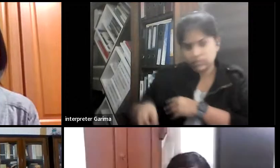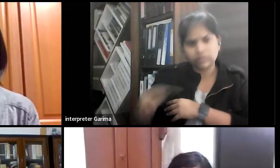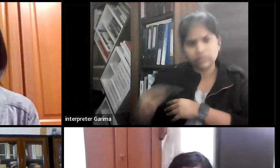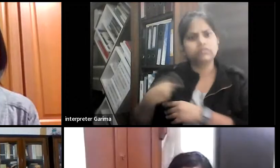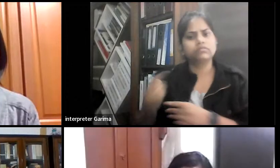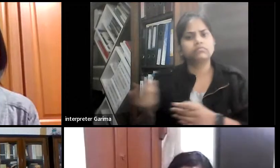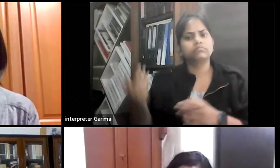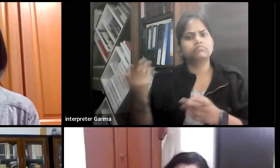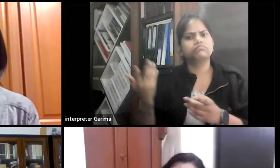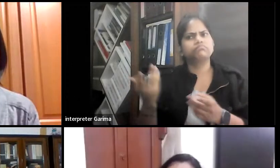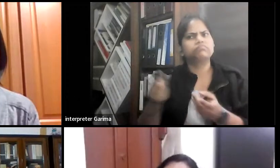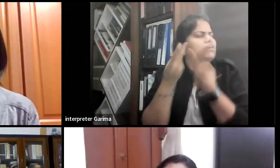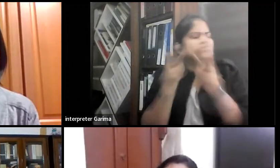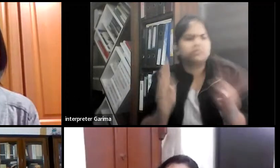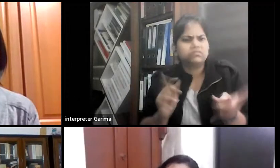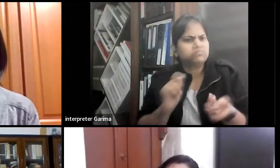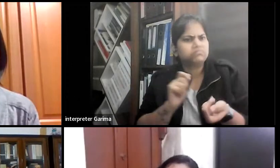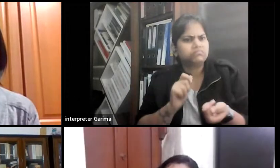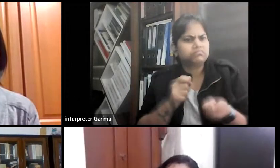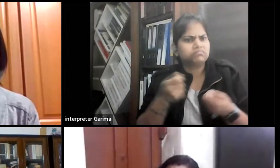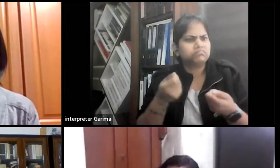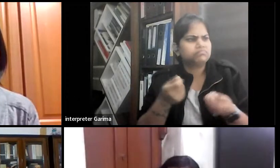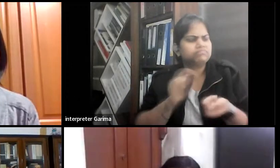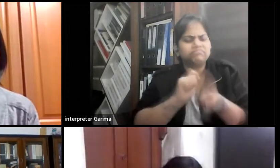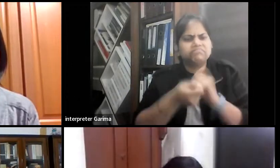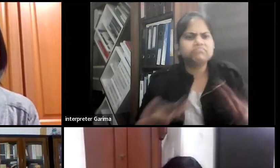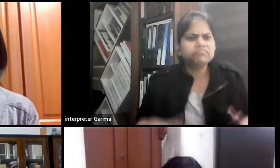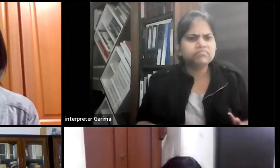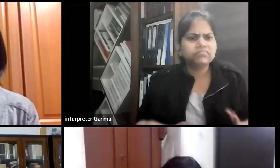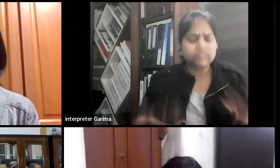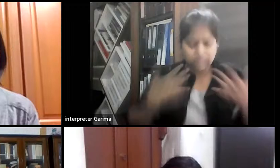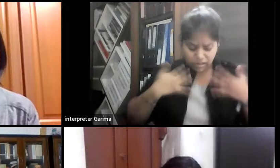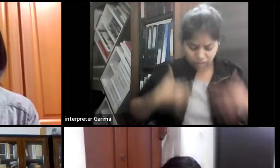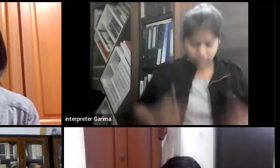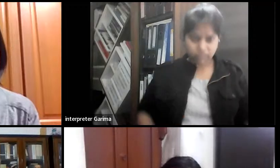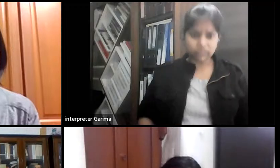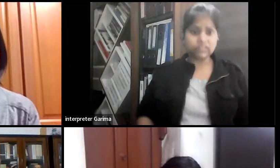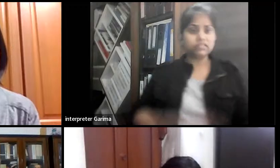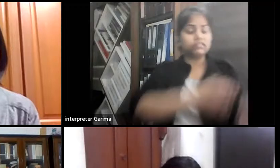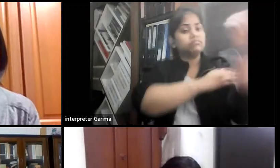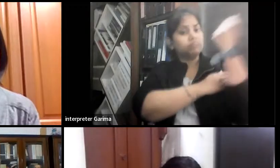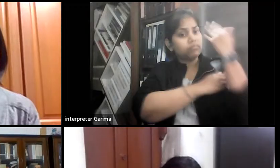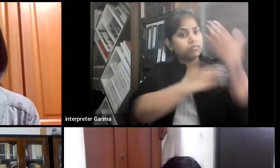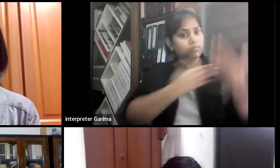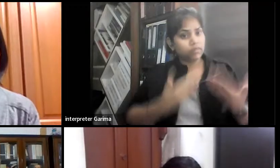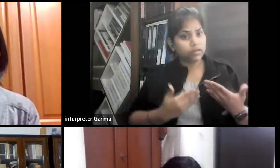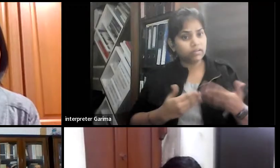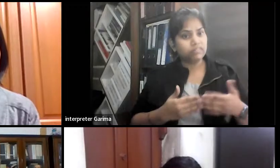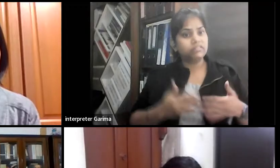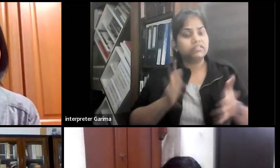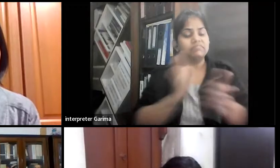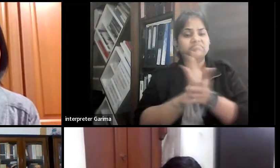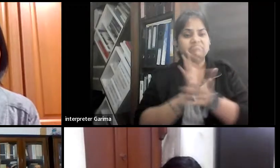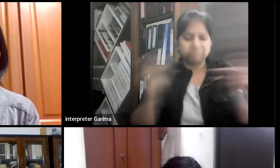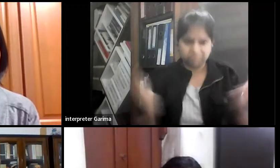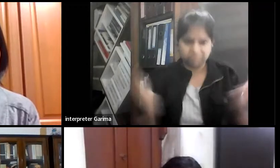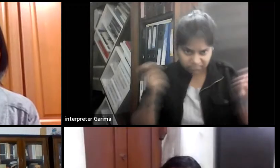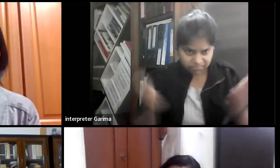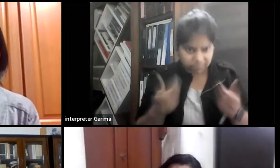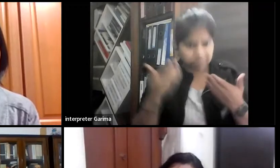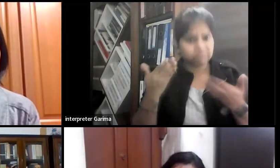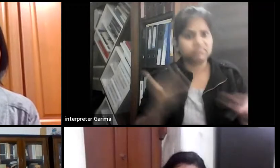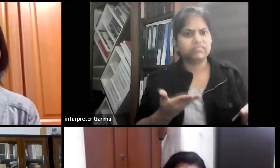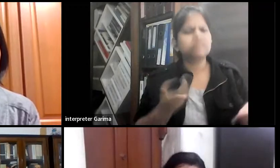else rather than becoming a disabled. So that physical prowess is somehow celebrated. So what do you